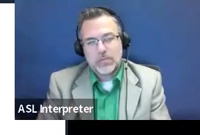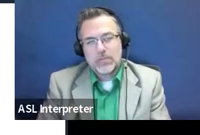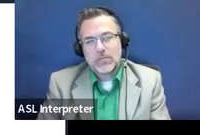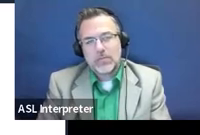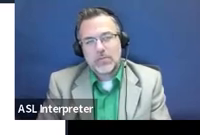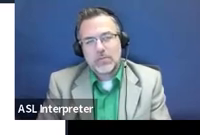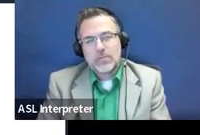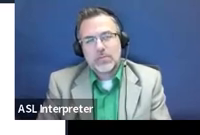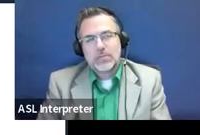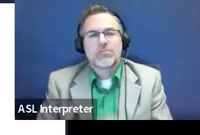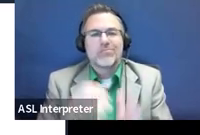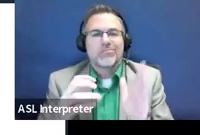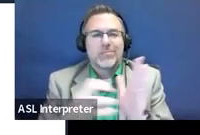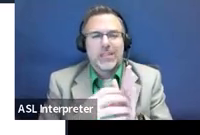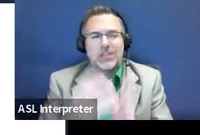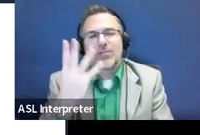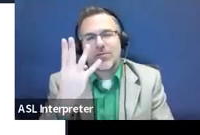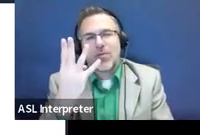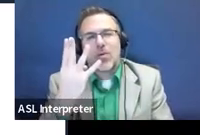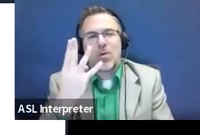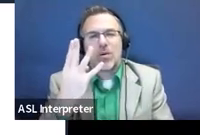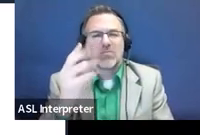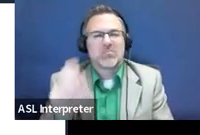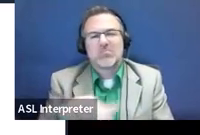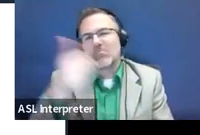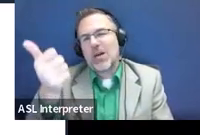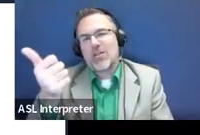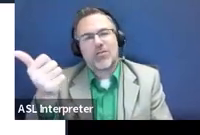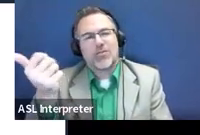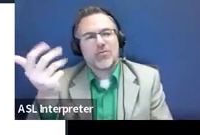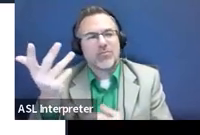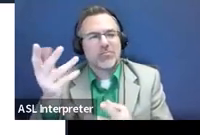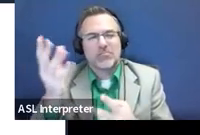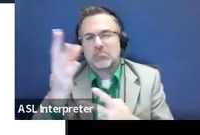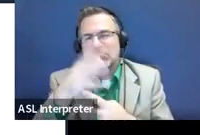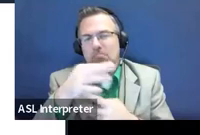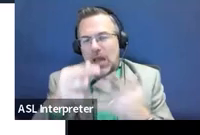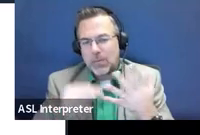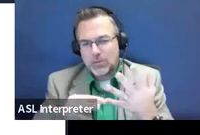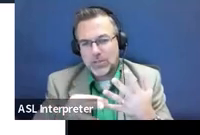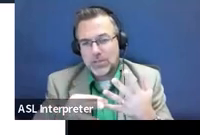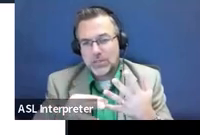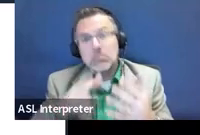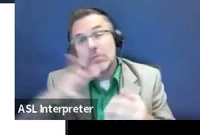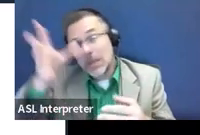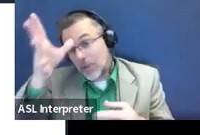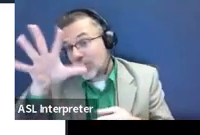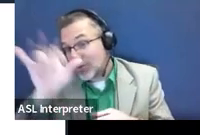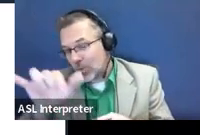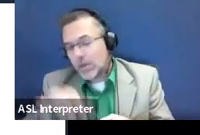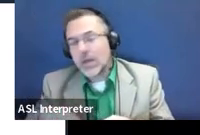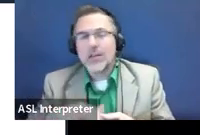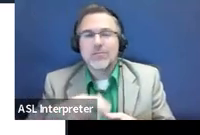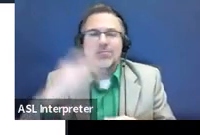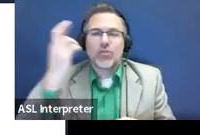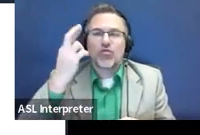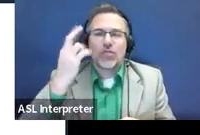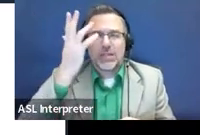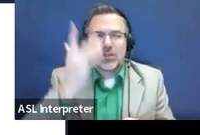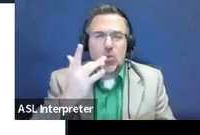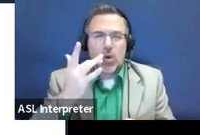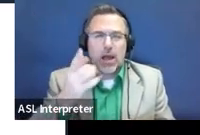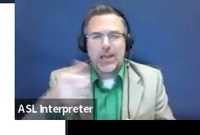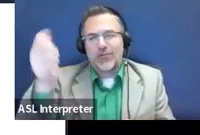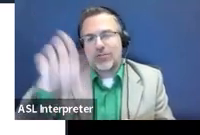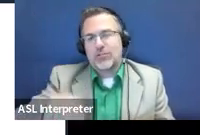Section four is where you describe any other options that the team, which includes the parent, considers and the reasons why those options were